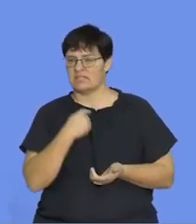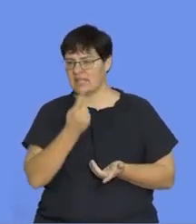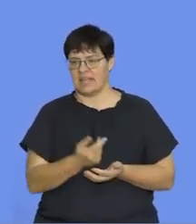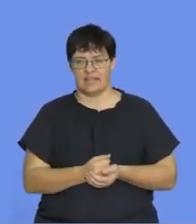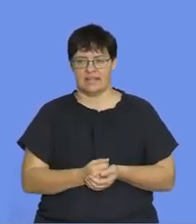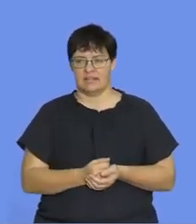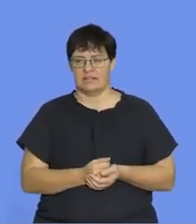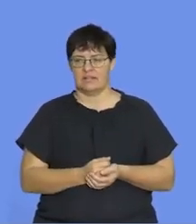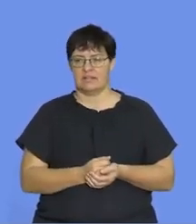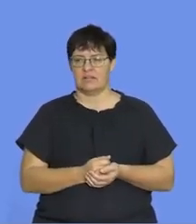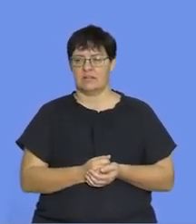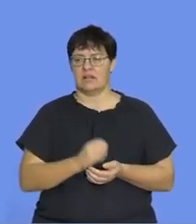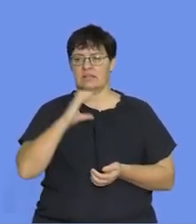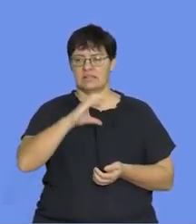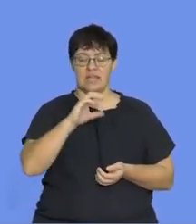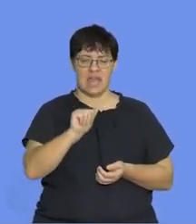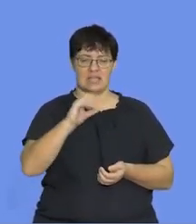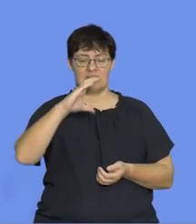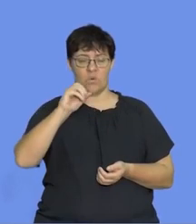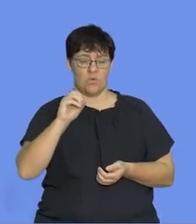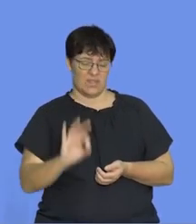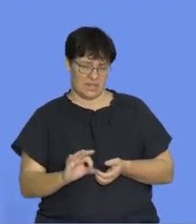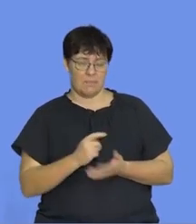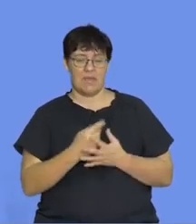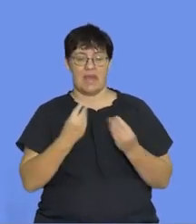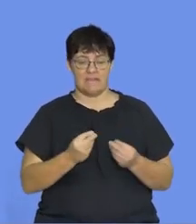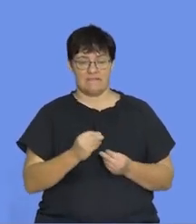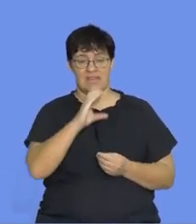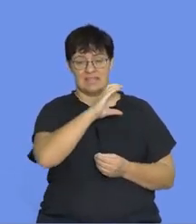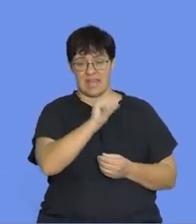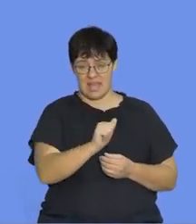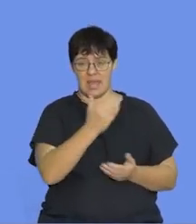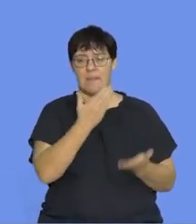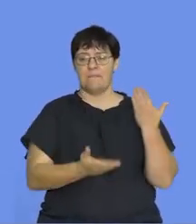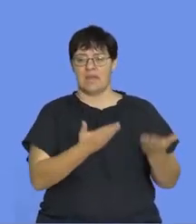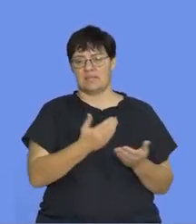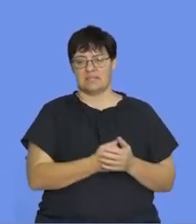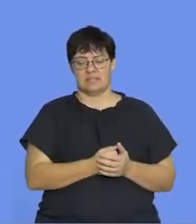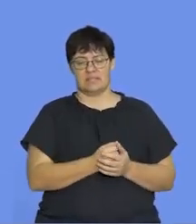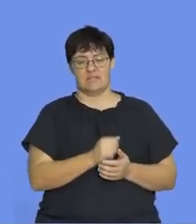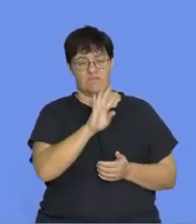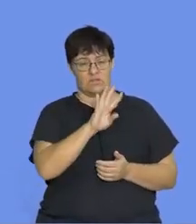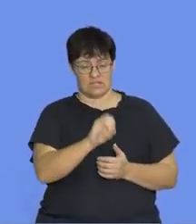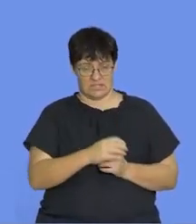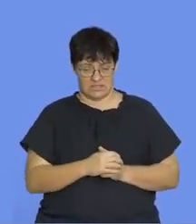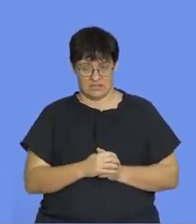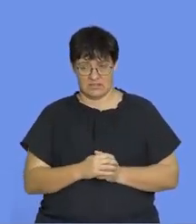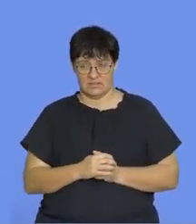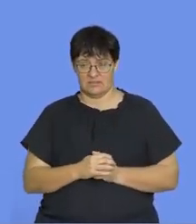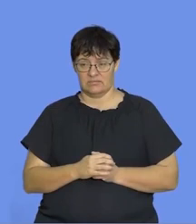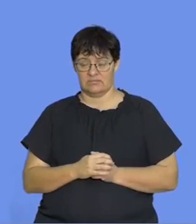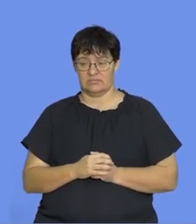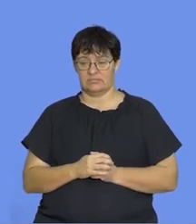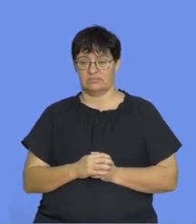sake, calcium carbonate, which consists of calcium, which has got a mass of 40. So the relative atomic mass of